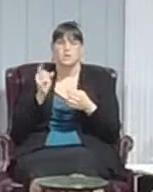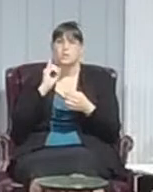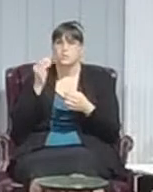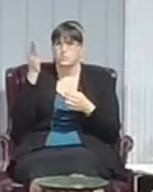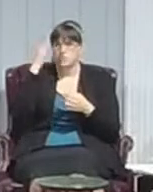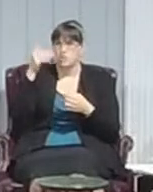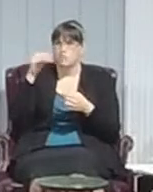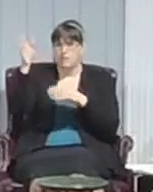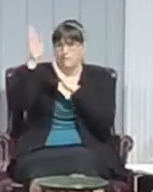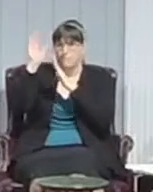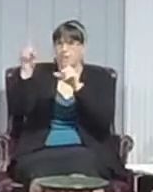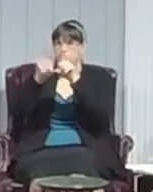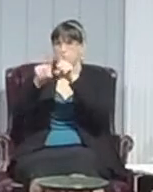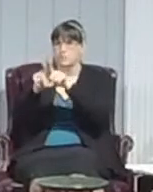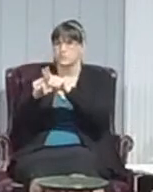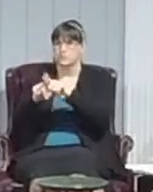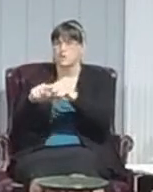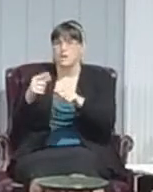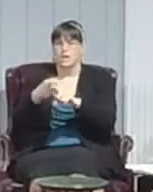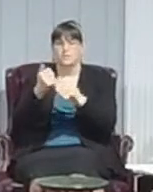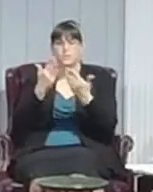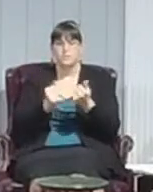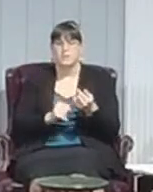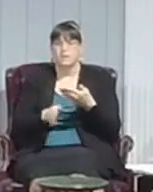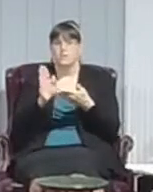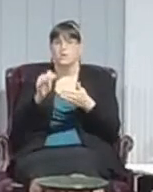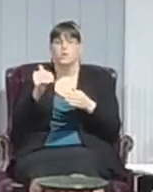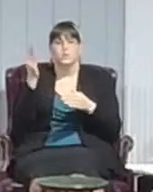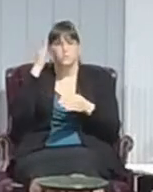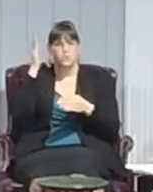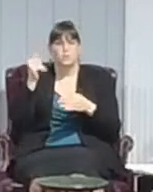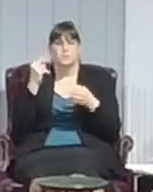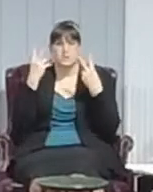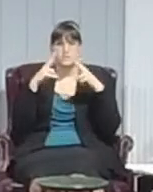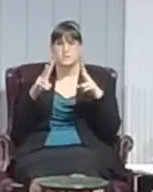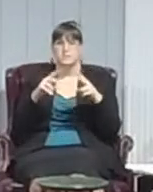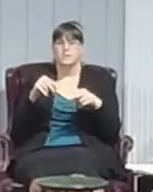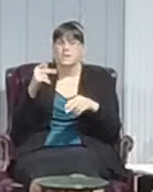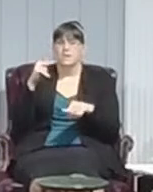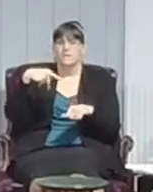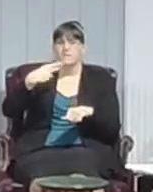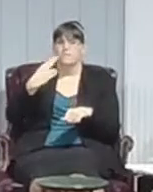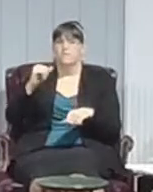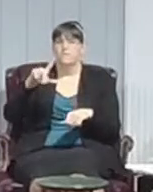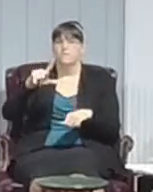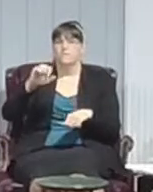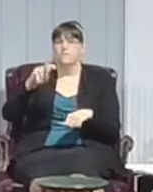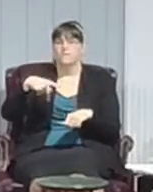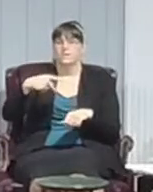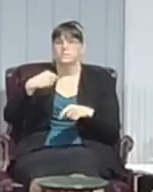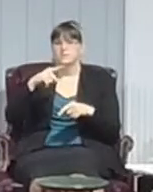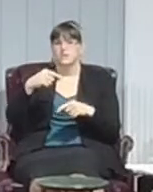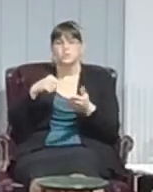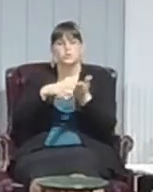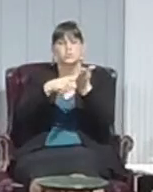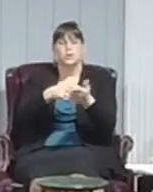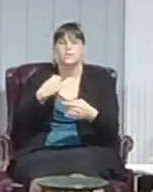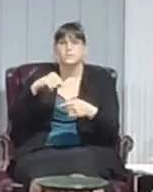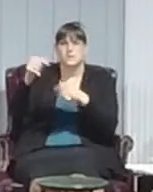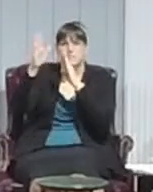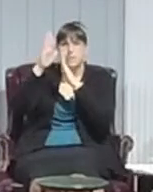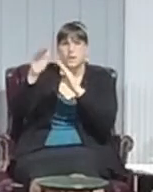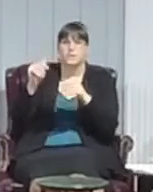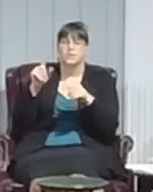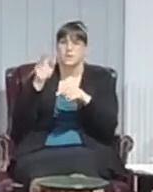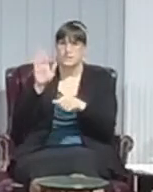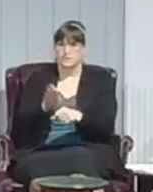also, and from henceforth ye know him and have seen him. Philip saith unto him, Lord, show us the Father, and it sufficeth us. Jesus saith unto